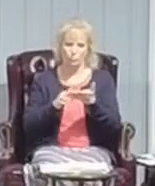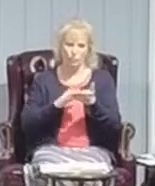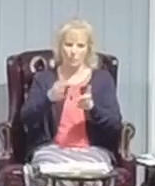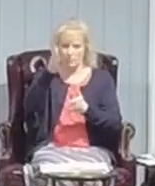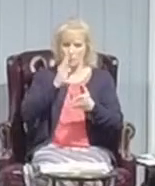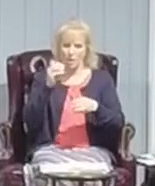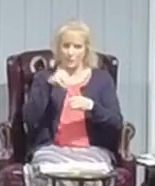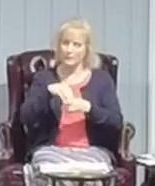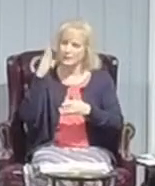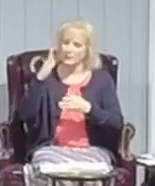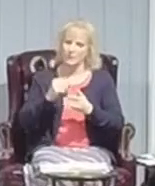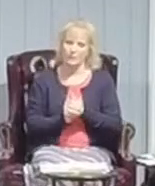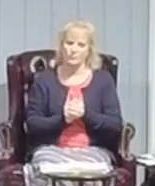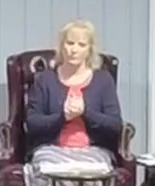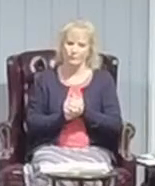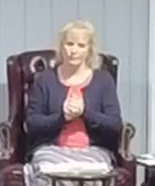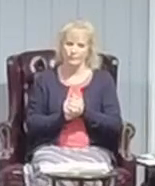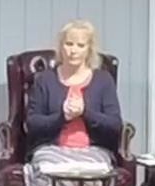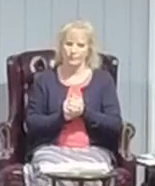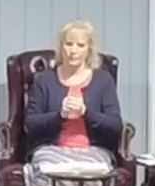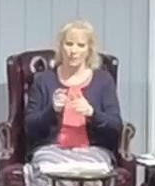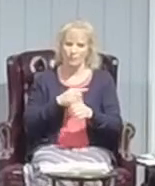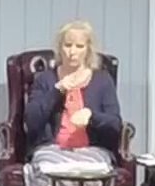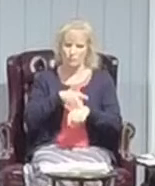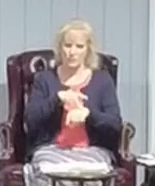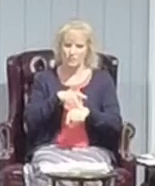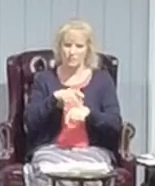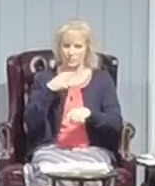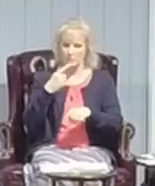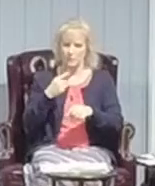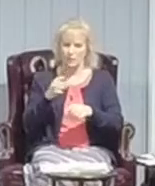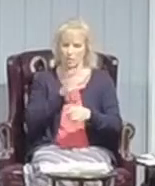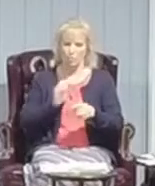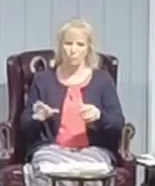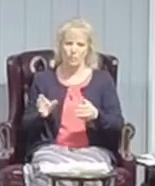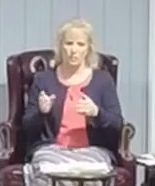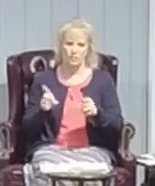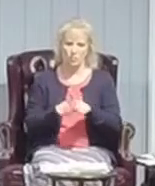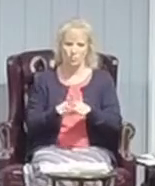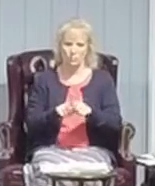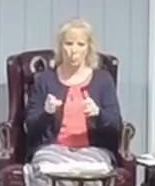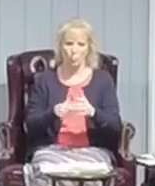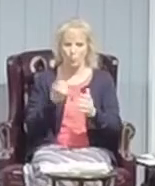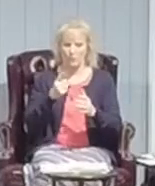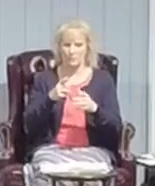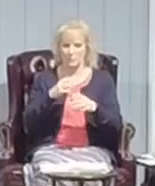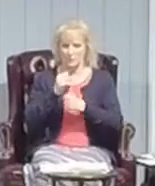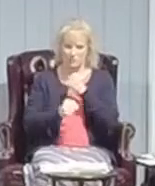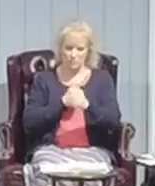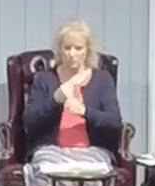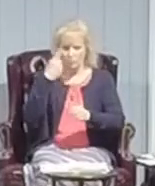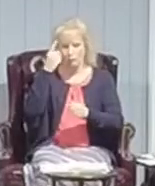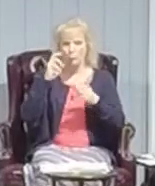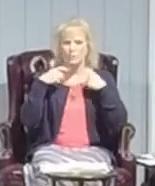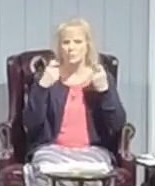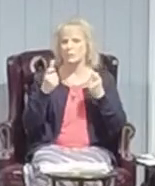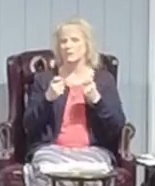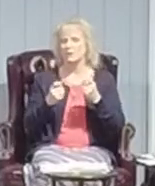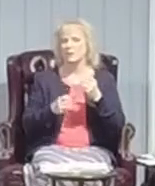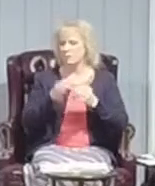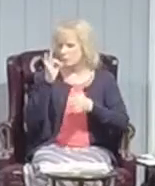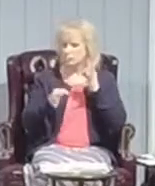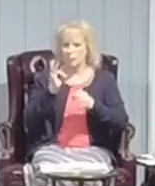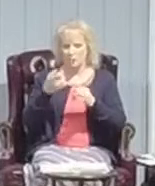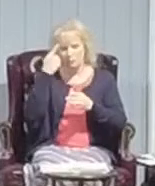In 1 Peter 3:18 it says that Christ also hath once suffered for sins, the just for the